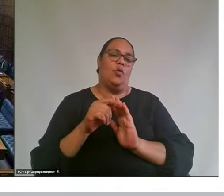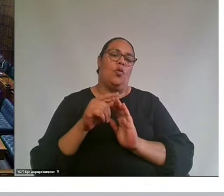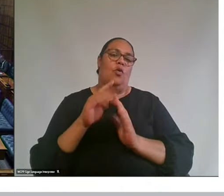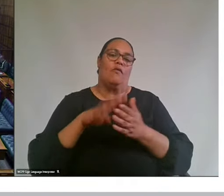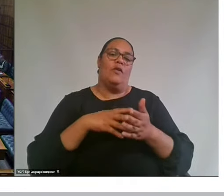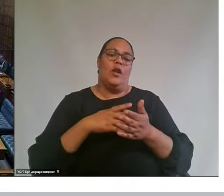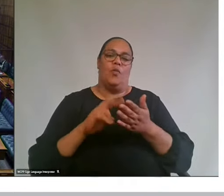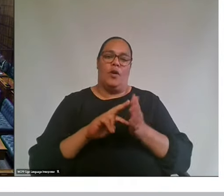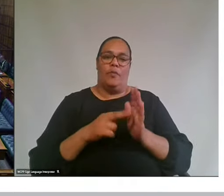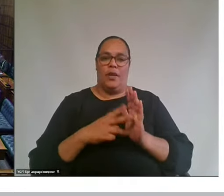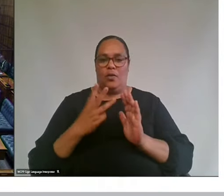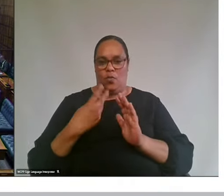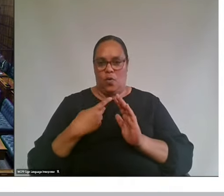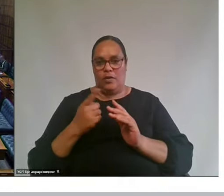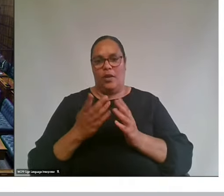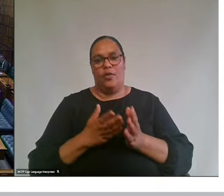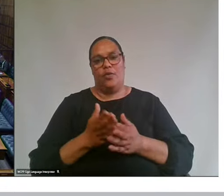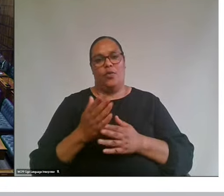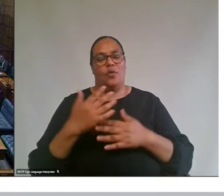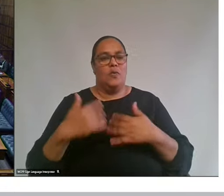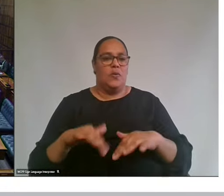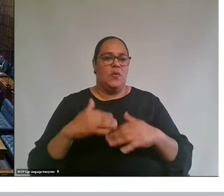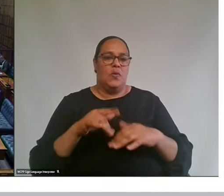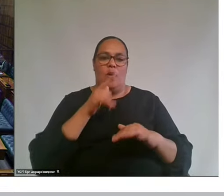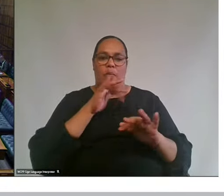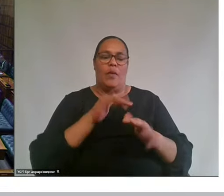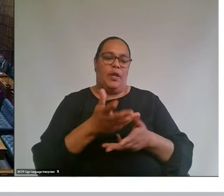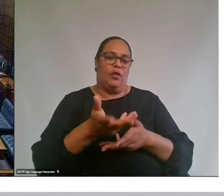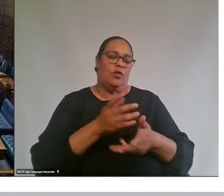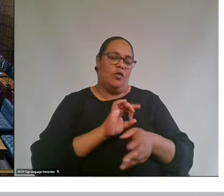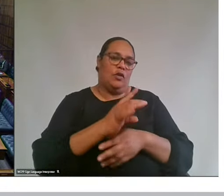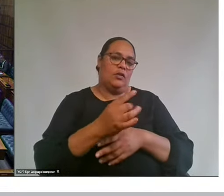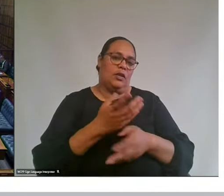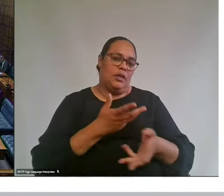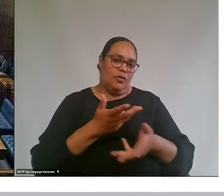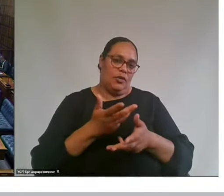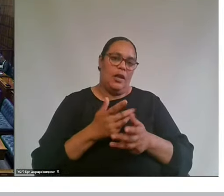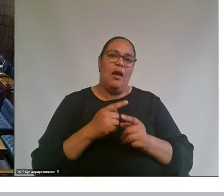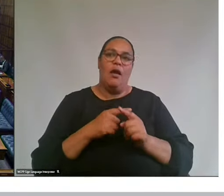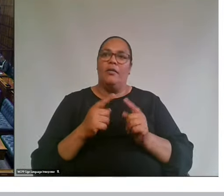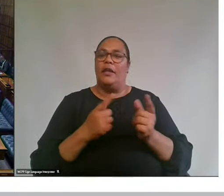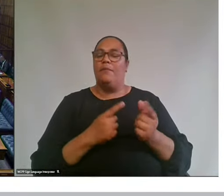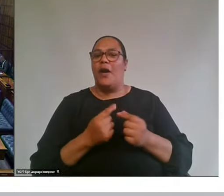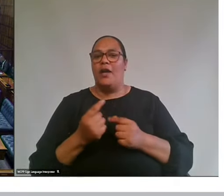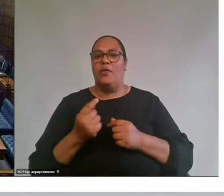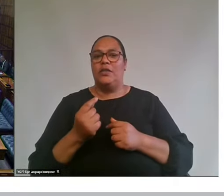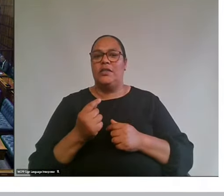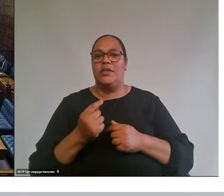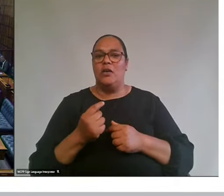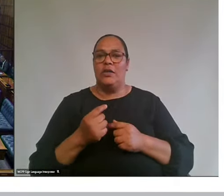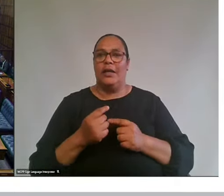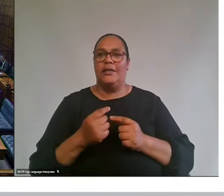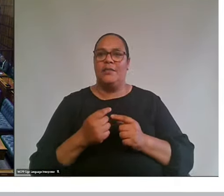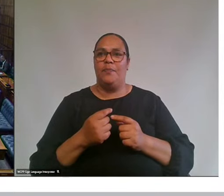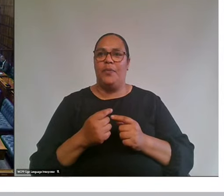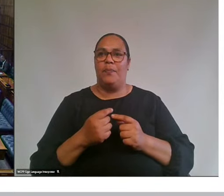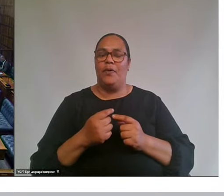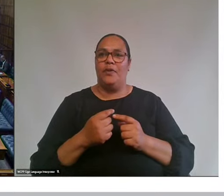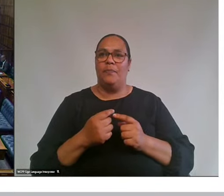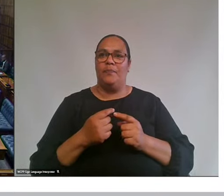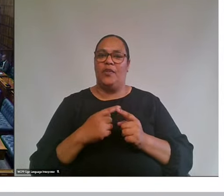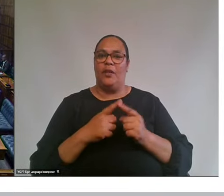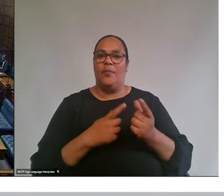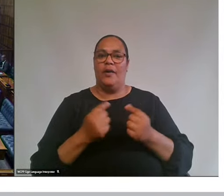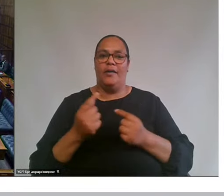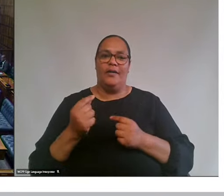plan uh which went through extensive public consultation processes and if you see that Port development framework plan the